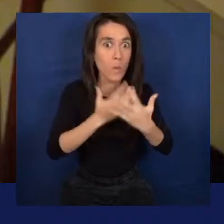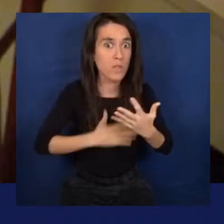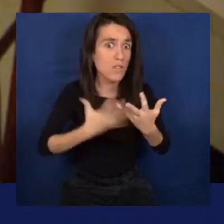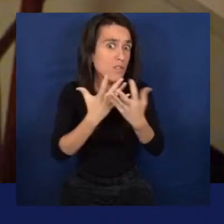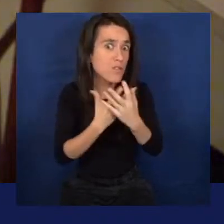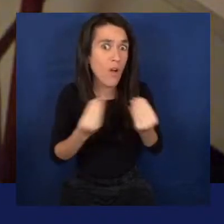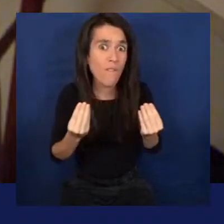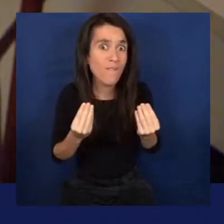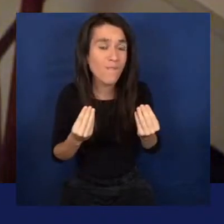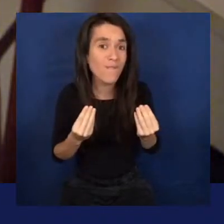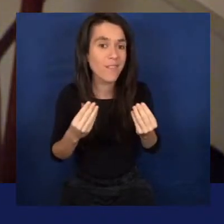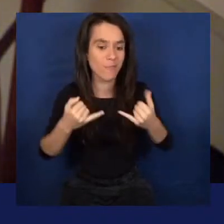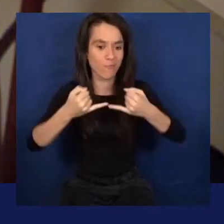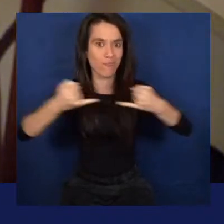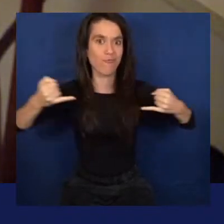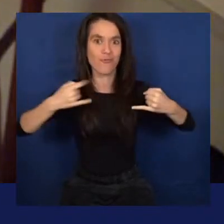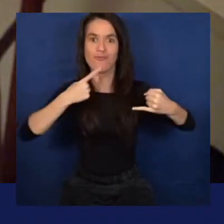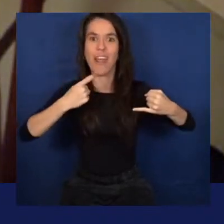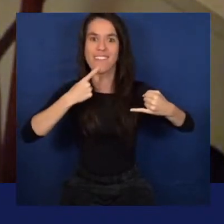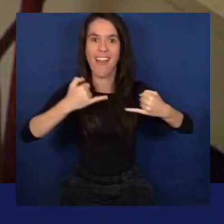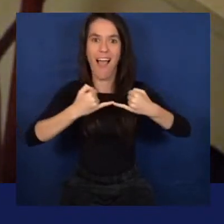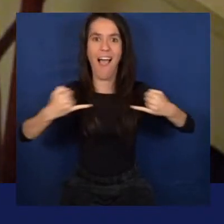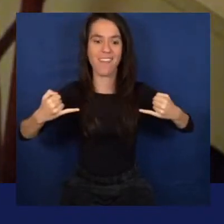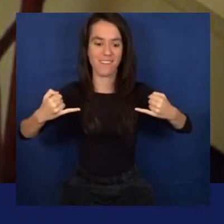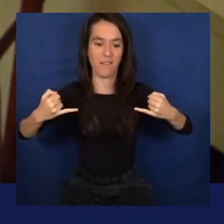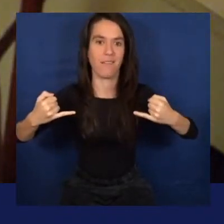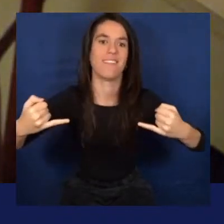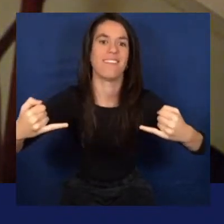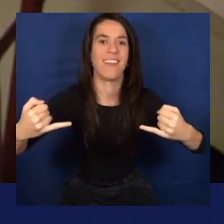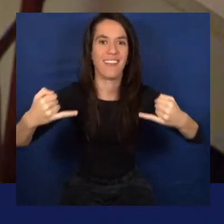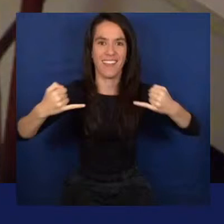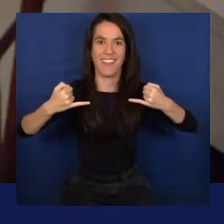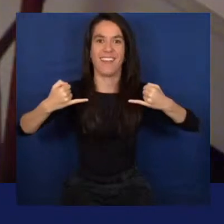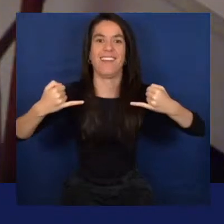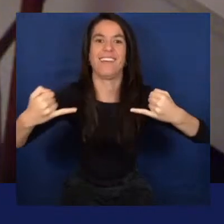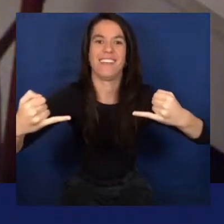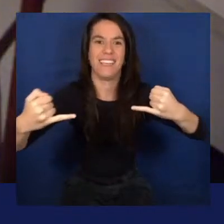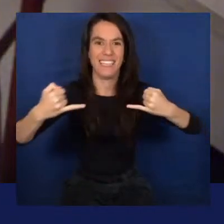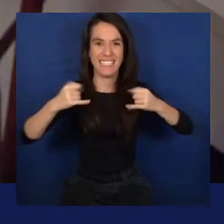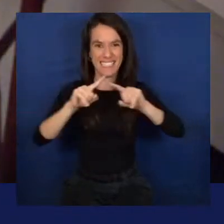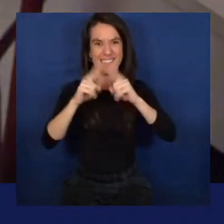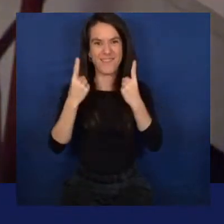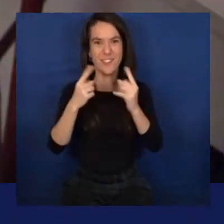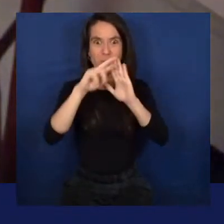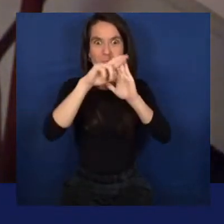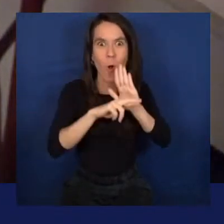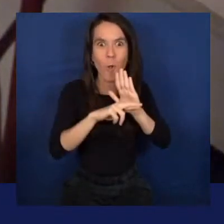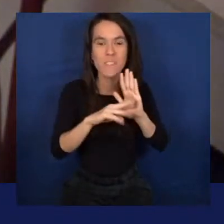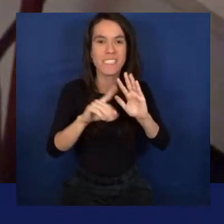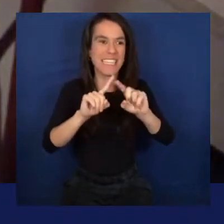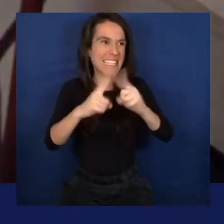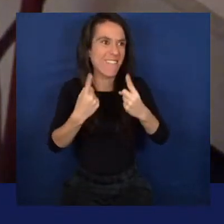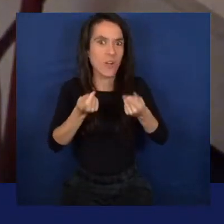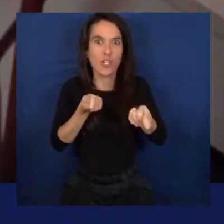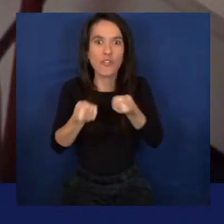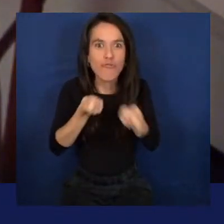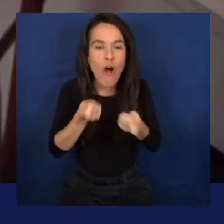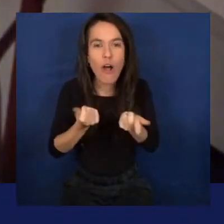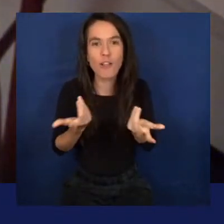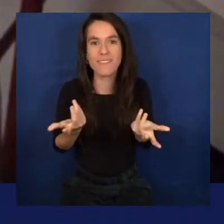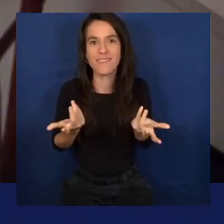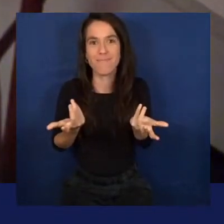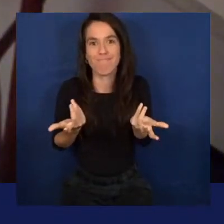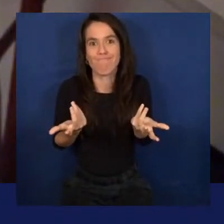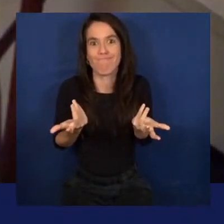So based on the algorithm, you would have, I would say, different rules and different controls or stopping